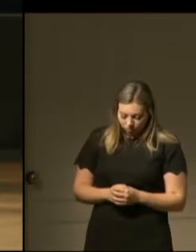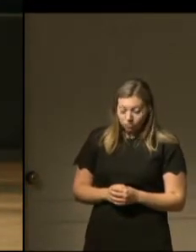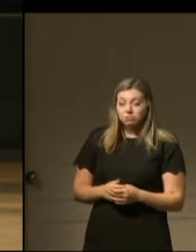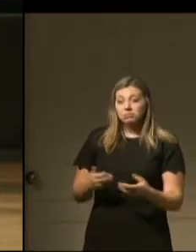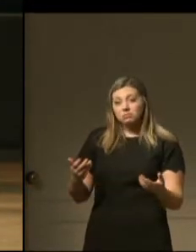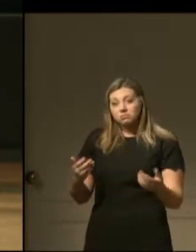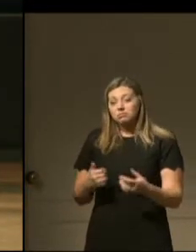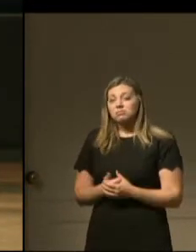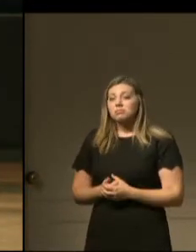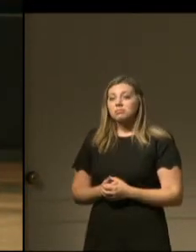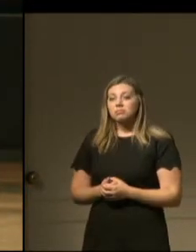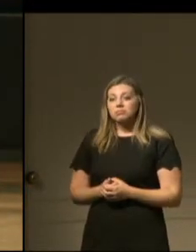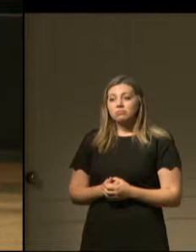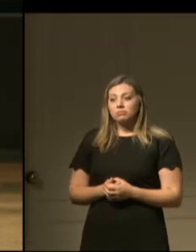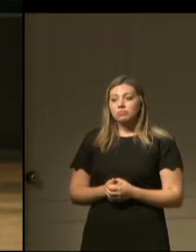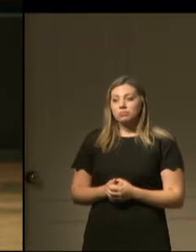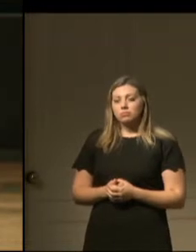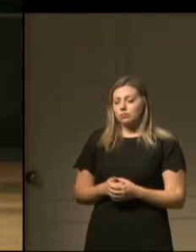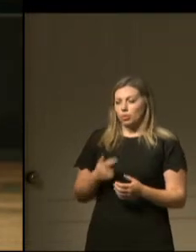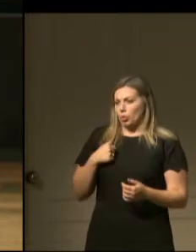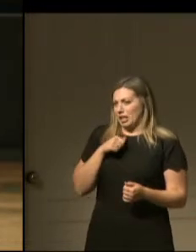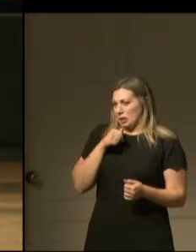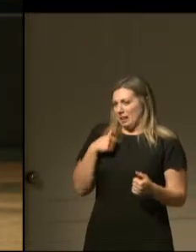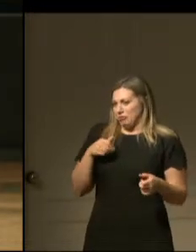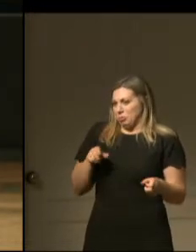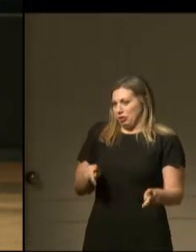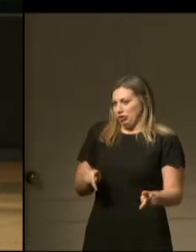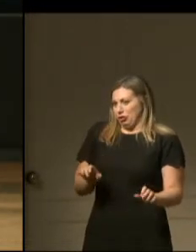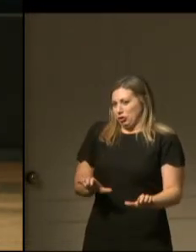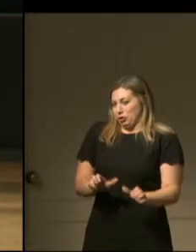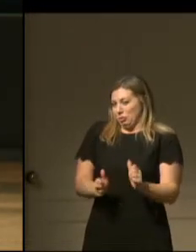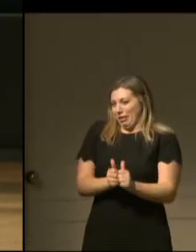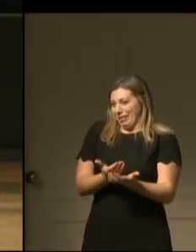So we don't have permission to do most of the things